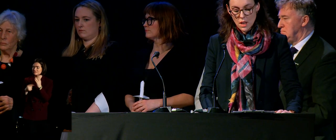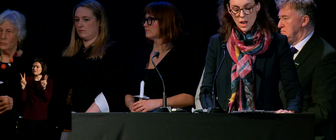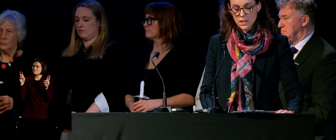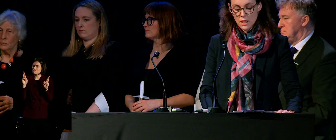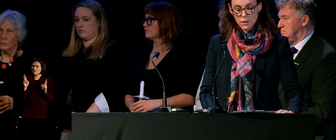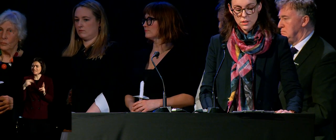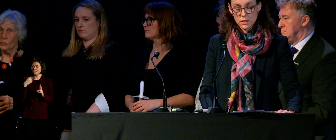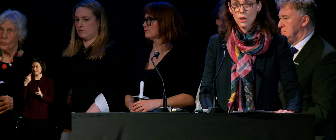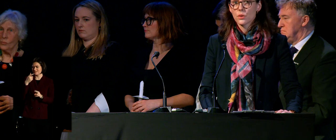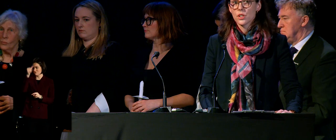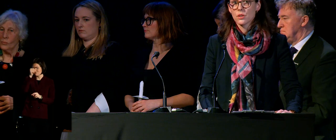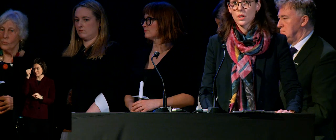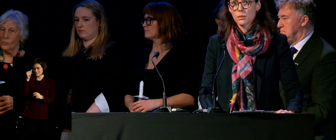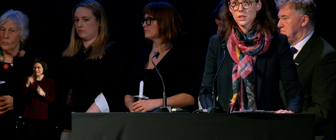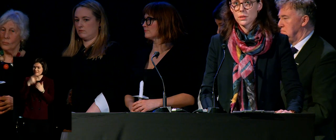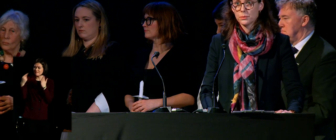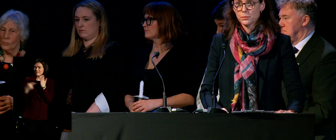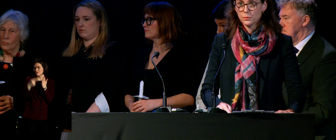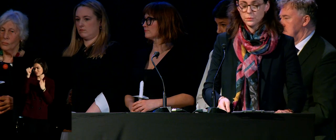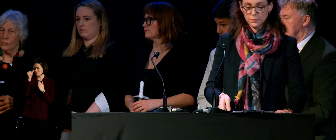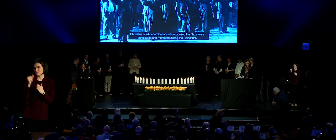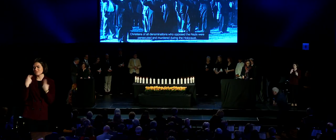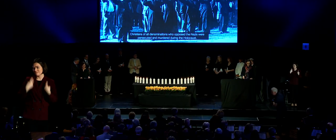Christians and thousands of Christian victims.